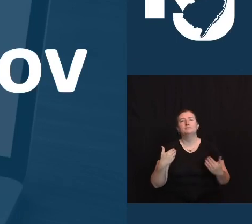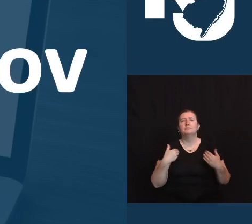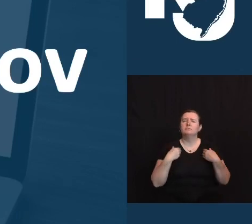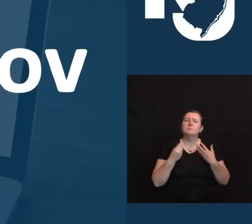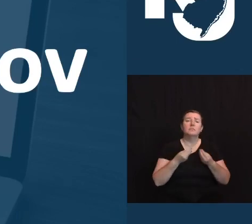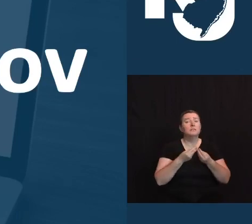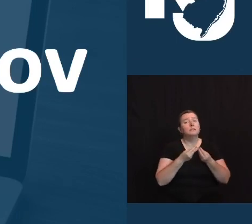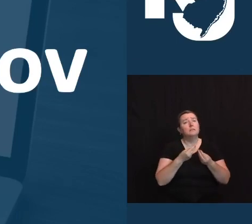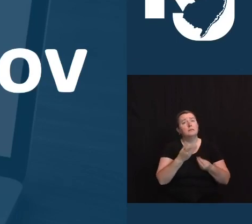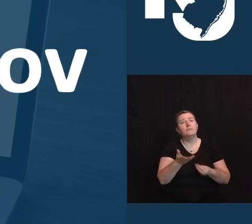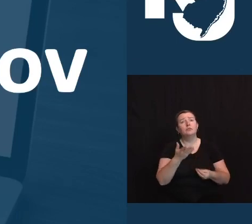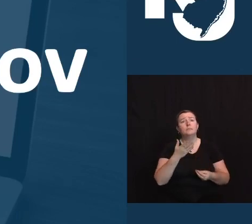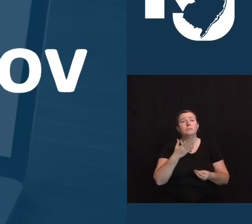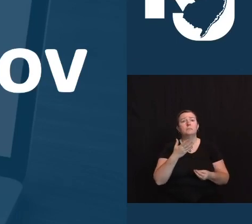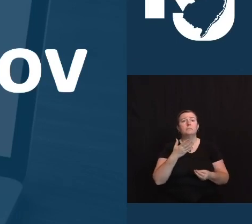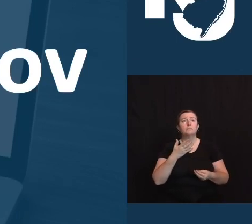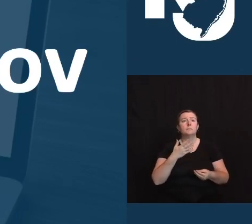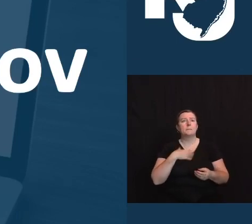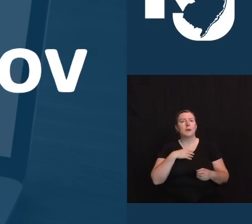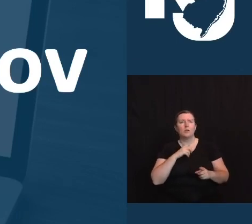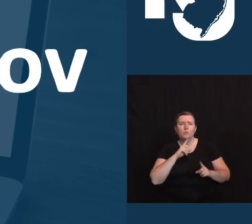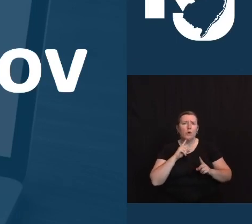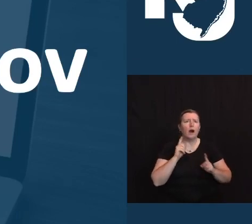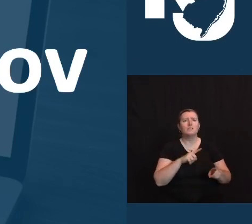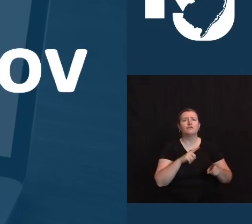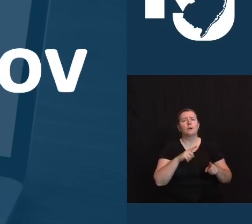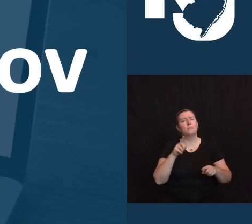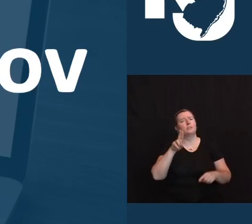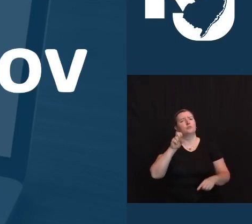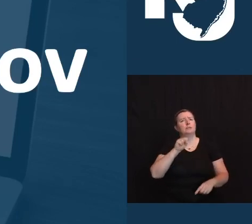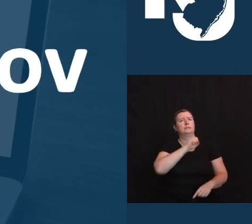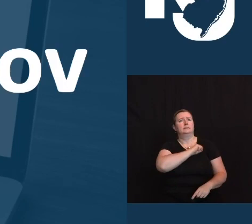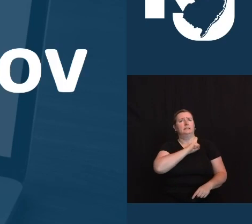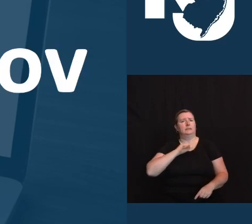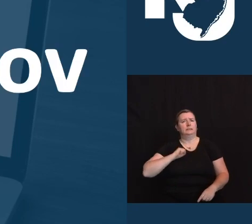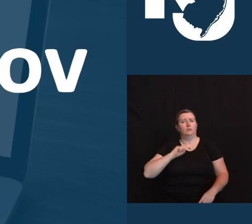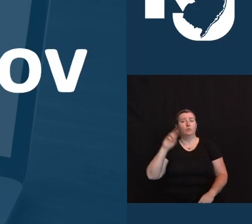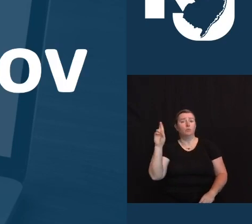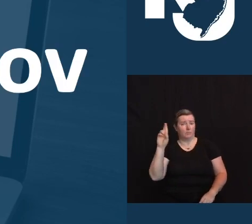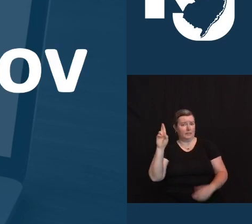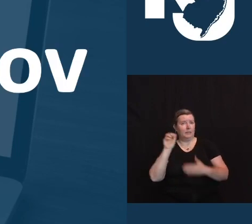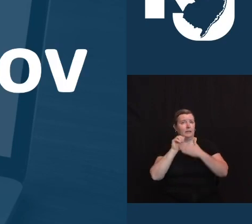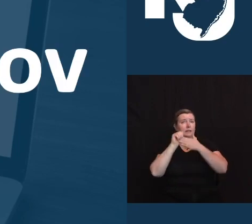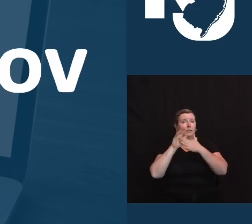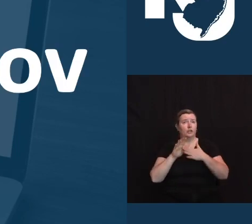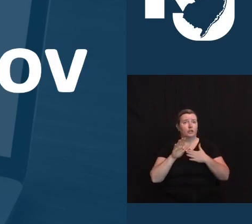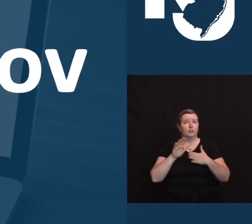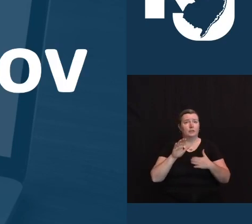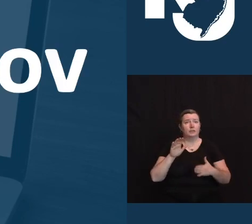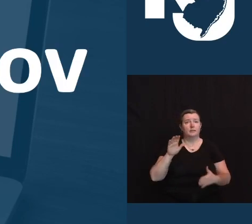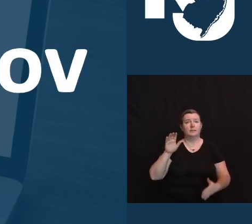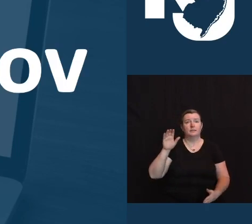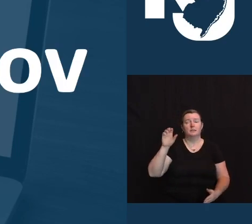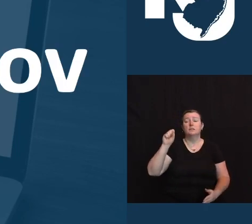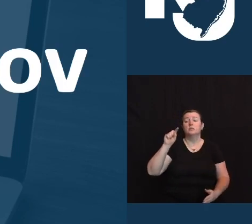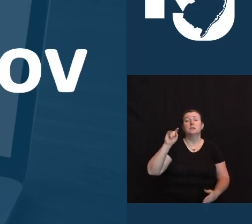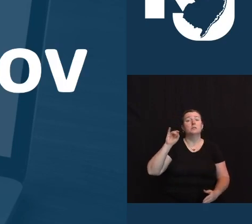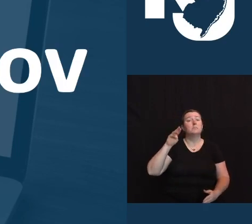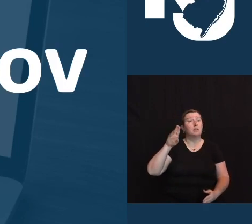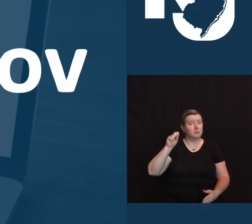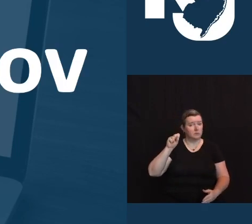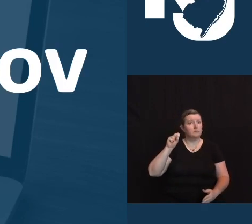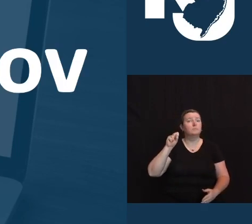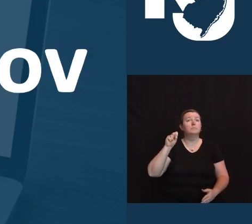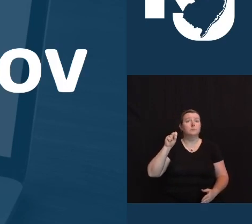Senate Republican leader Mitch McConnell's proposed stimulus bill, which refuses to offer any